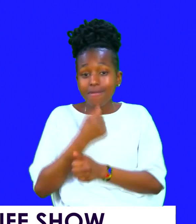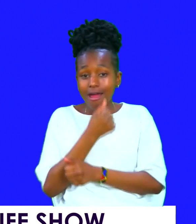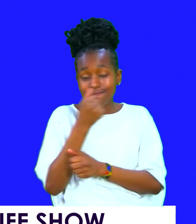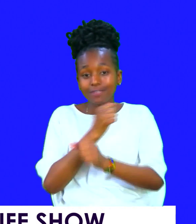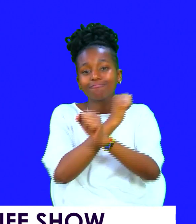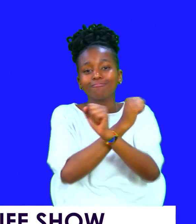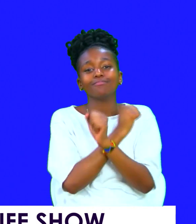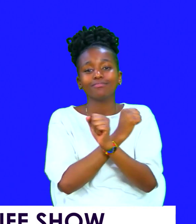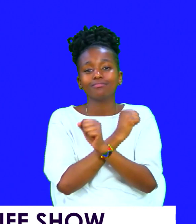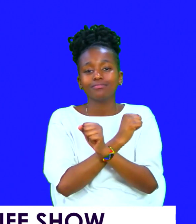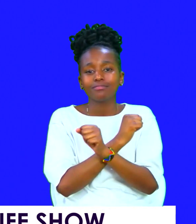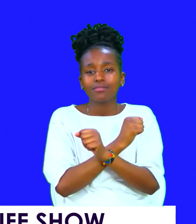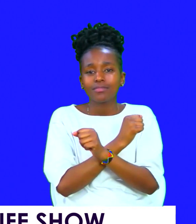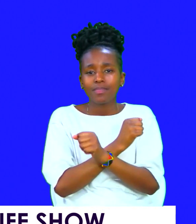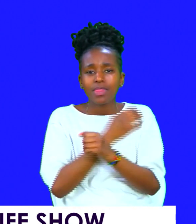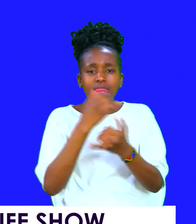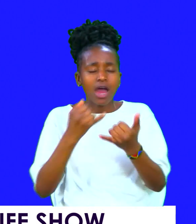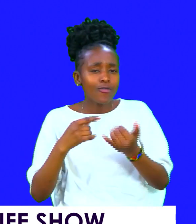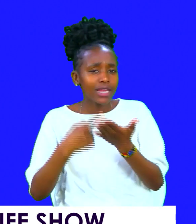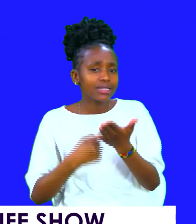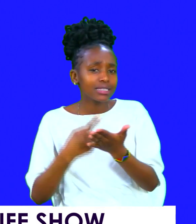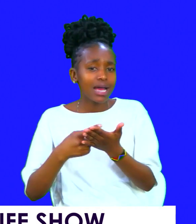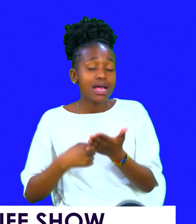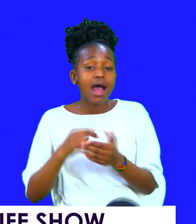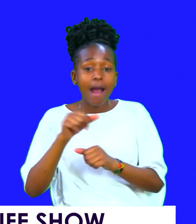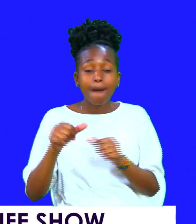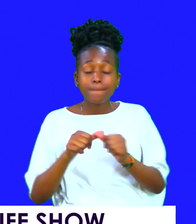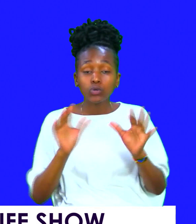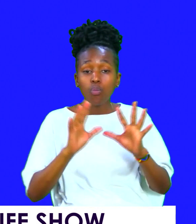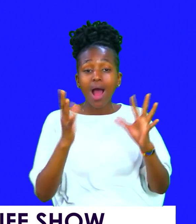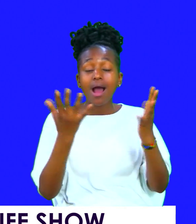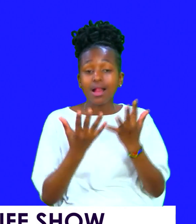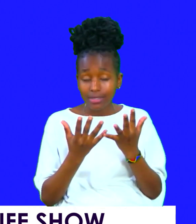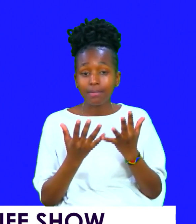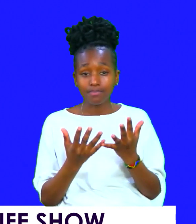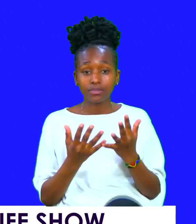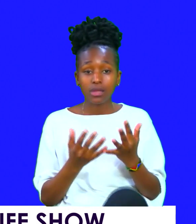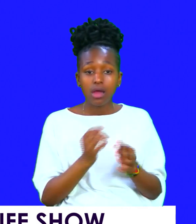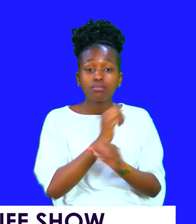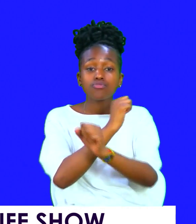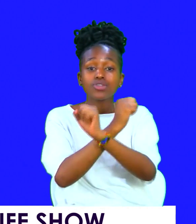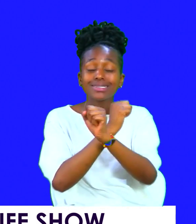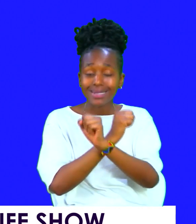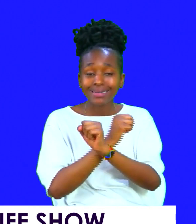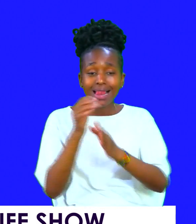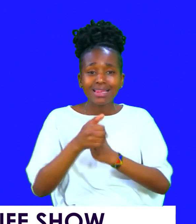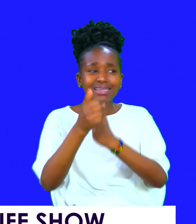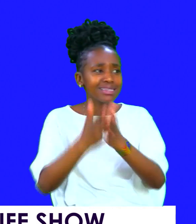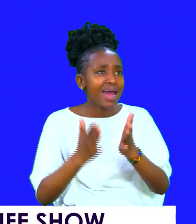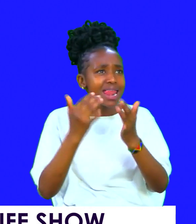I'm talking of some of the world's most protected leader. I've not even touched on the King of England,